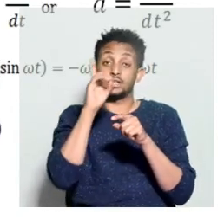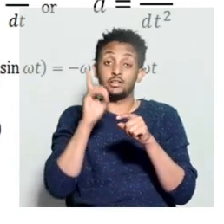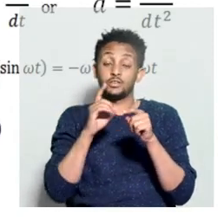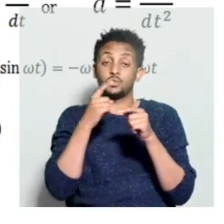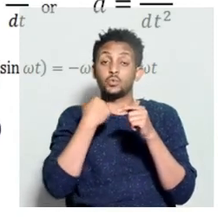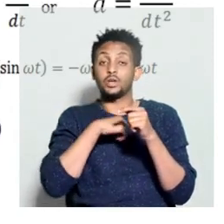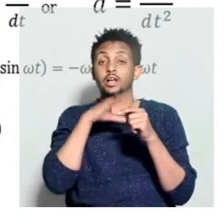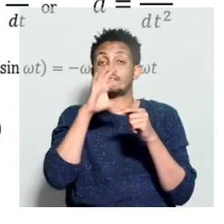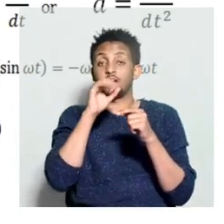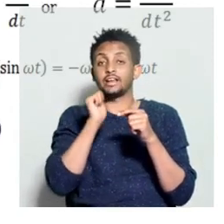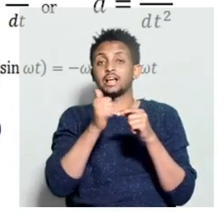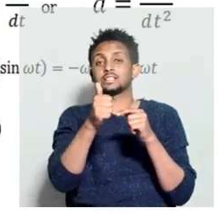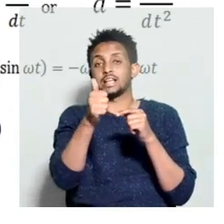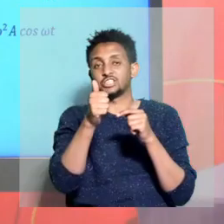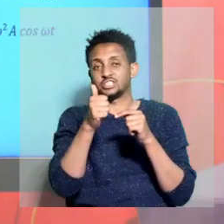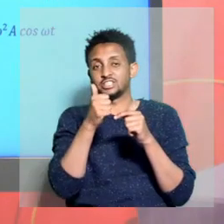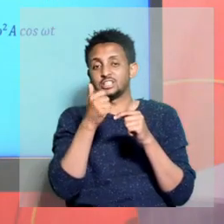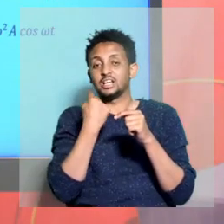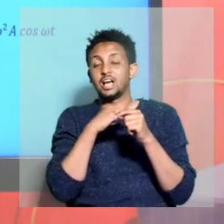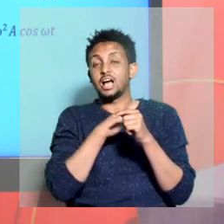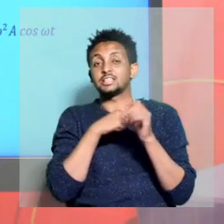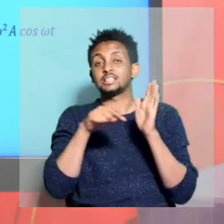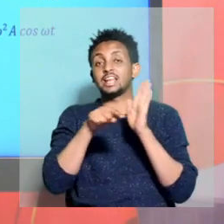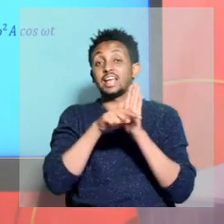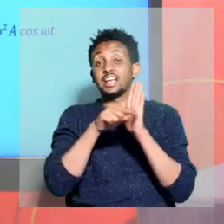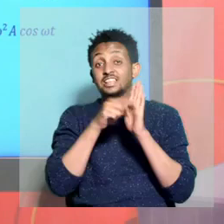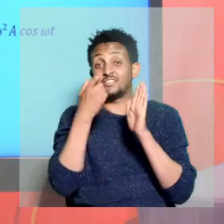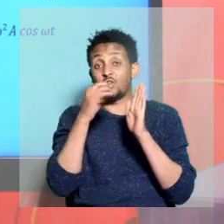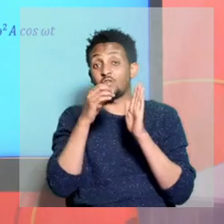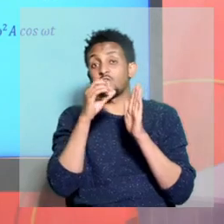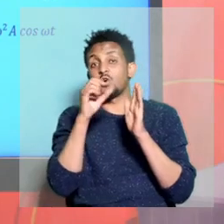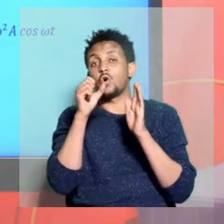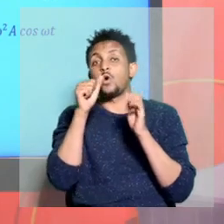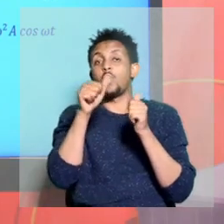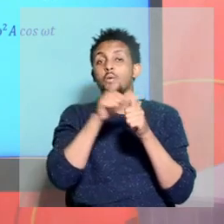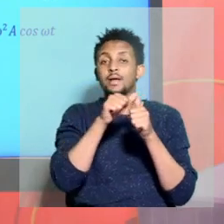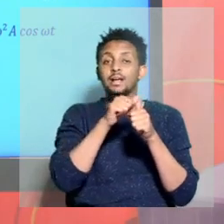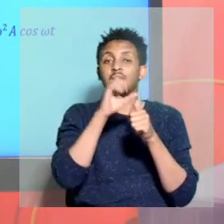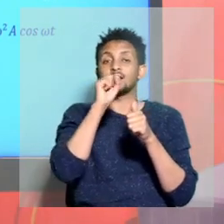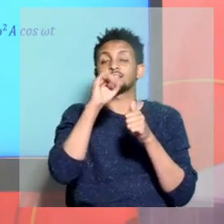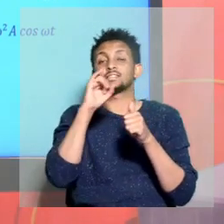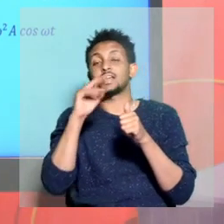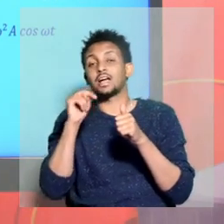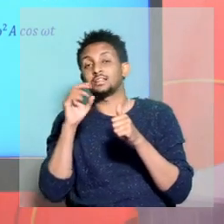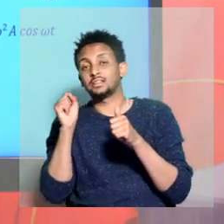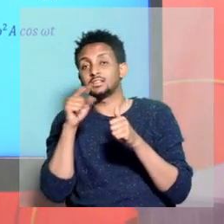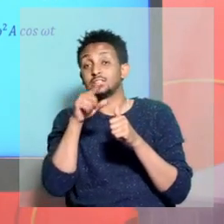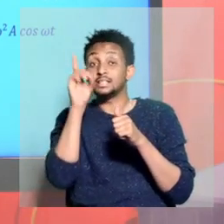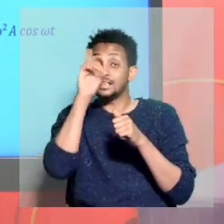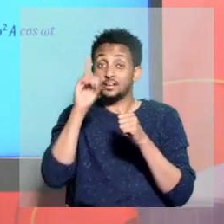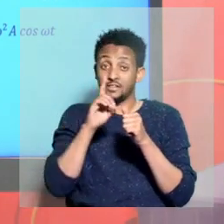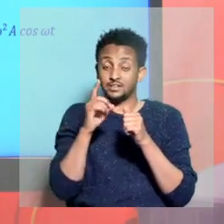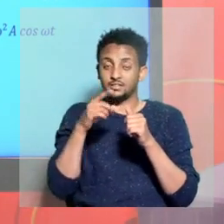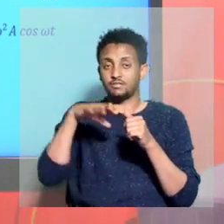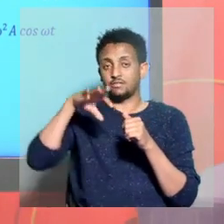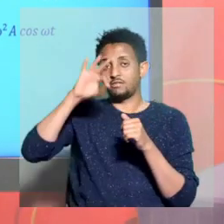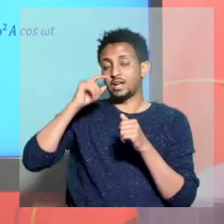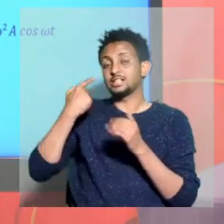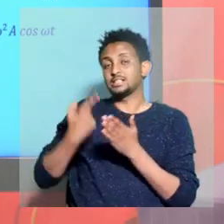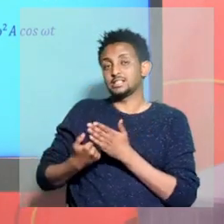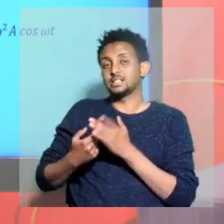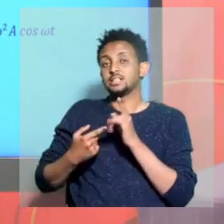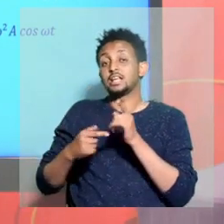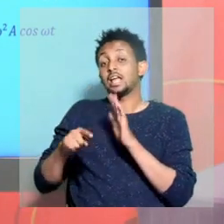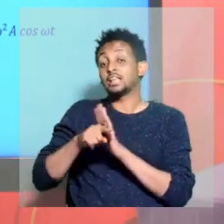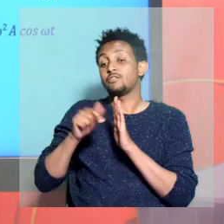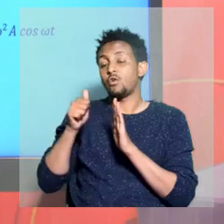the acceleration as the negative of omega squared a sine omega t. When you derivate this, you can find this. The